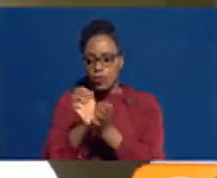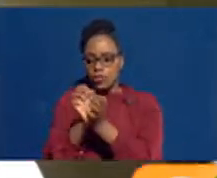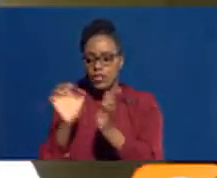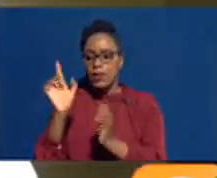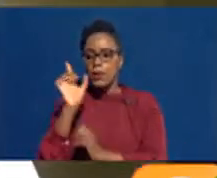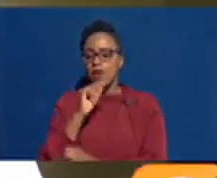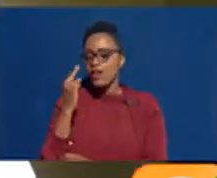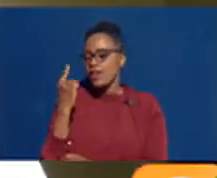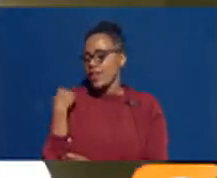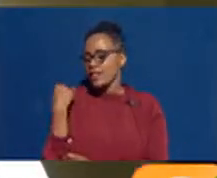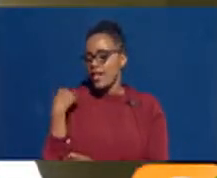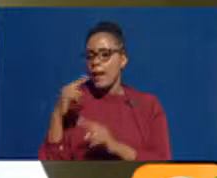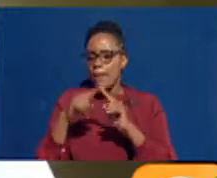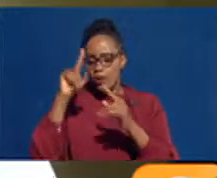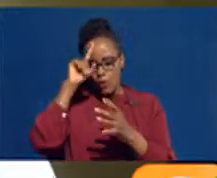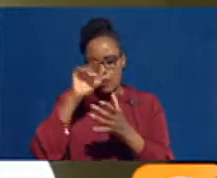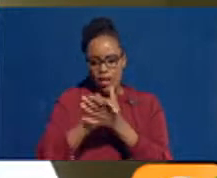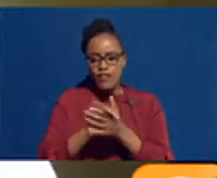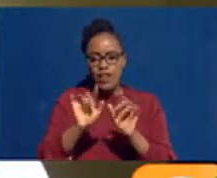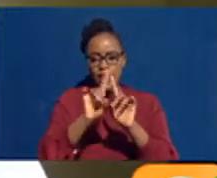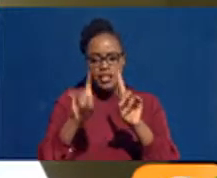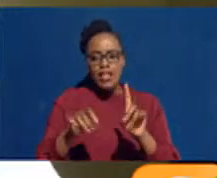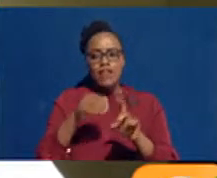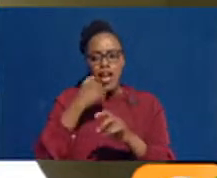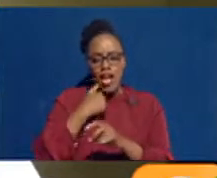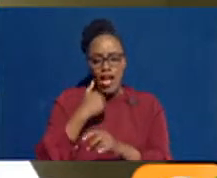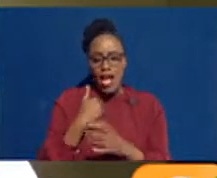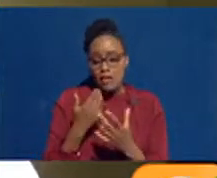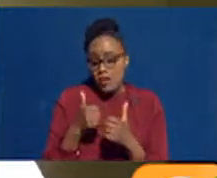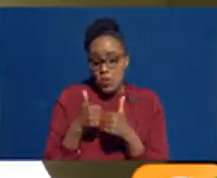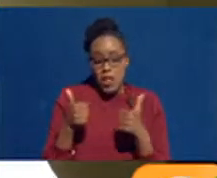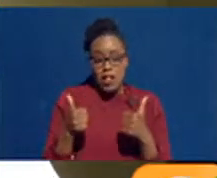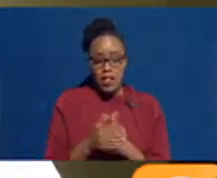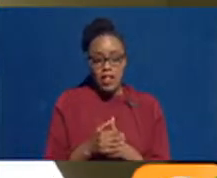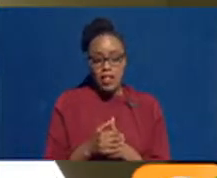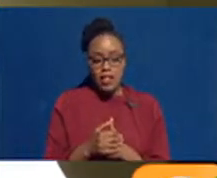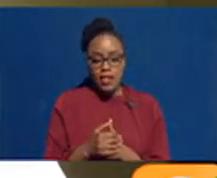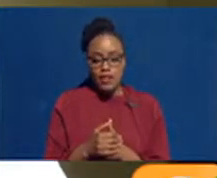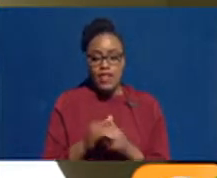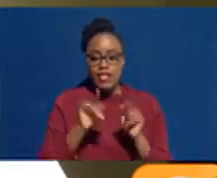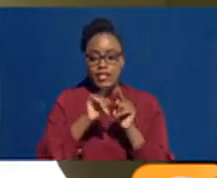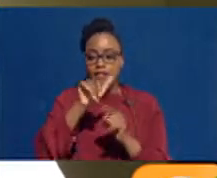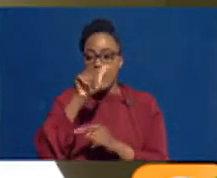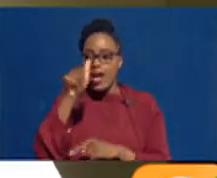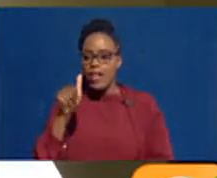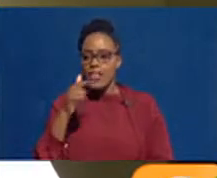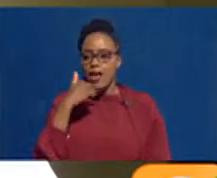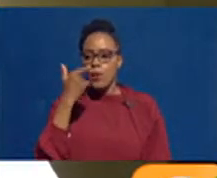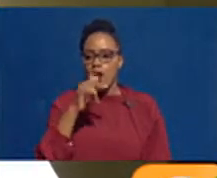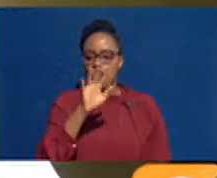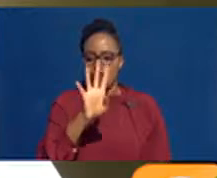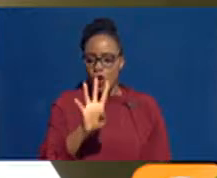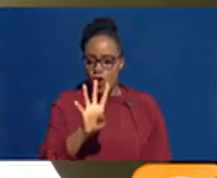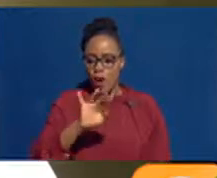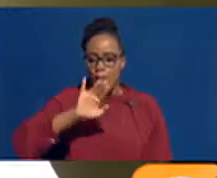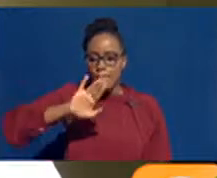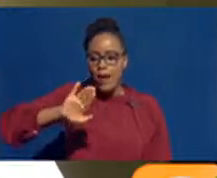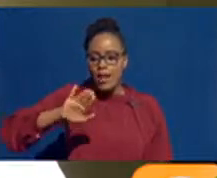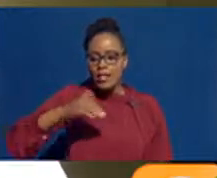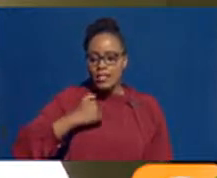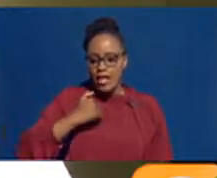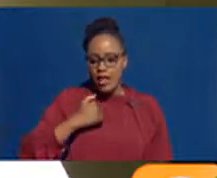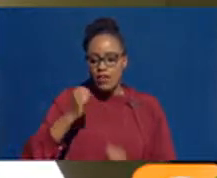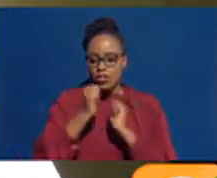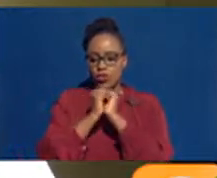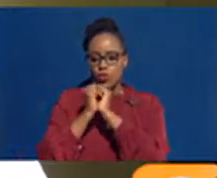jana, so tunaamini ya kwamba alifanya mtihani mahali pake pa shule yake. Na wengine wanne ambao wamebakia tuko na